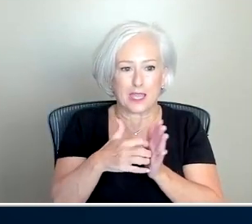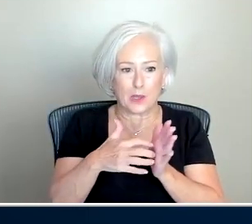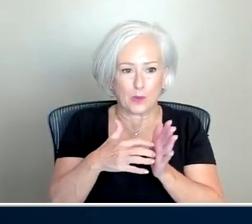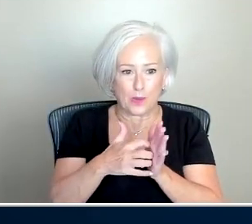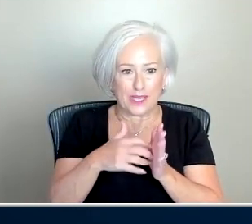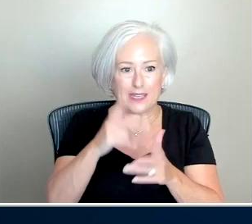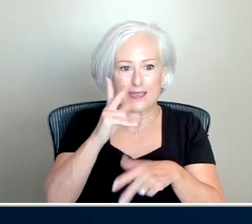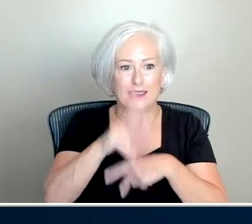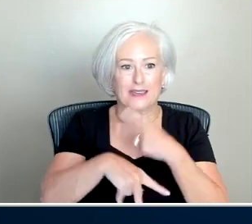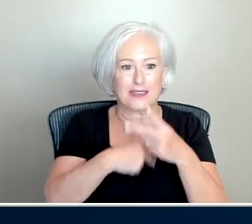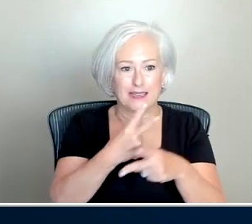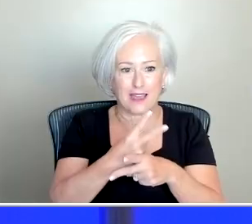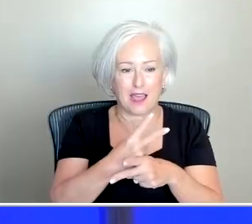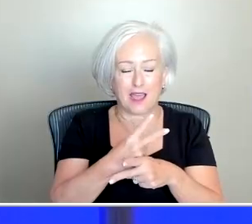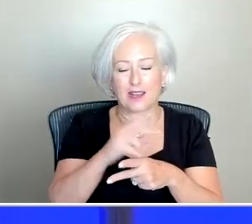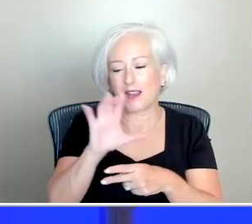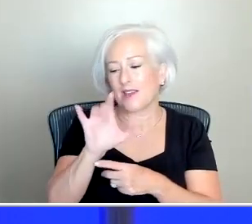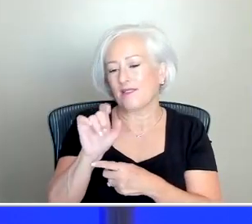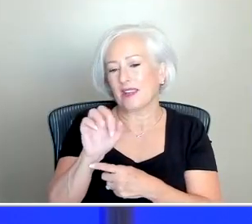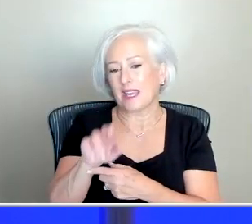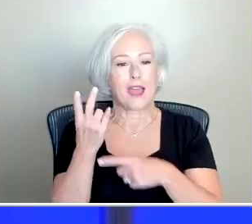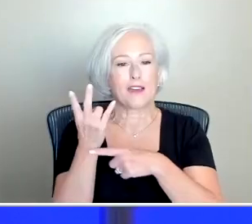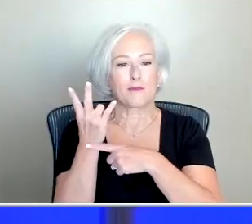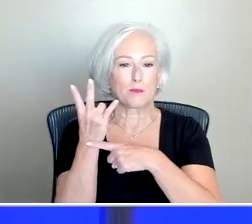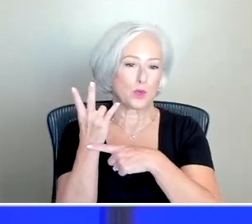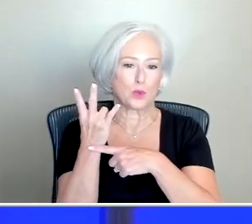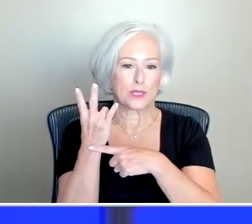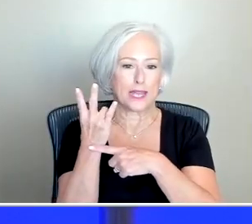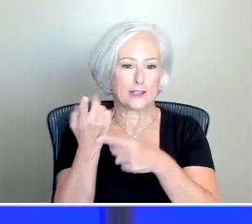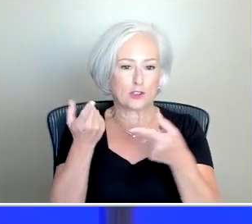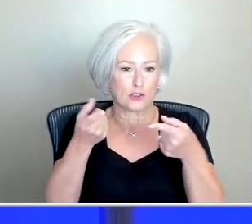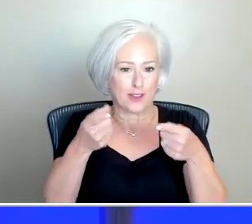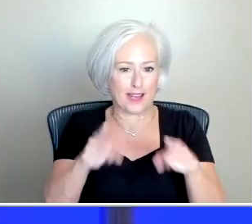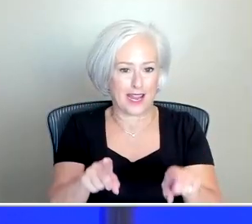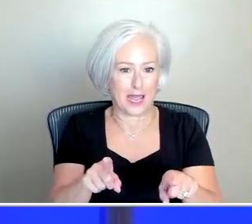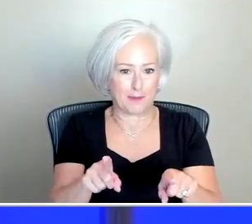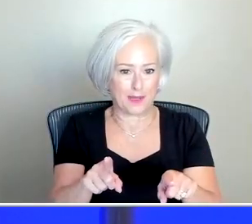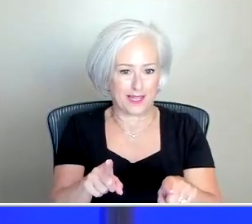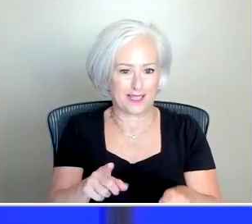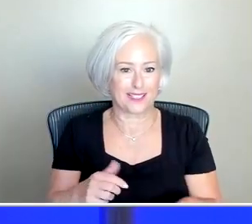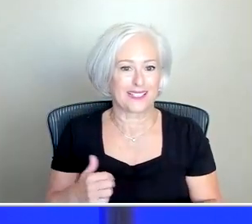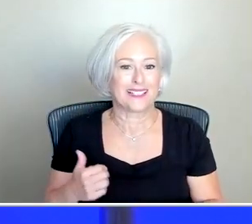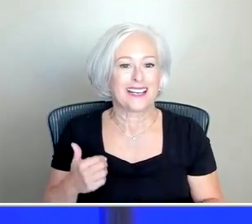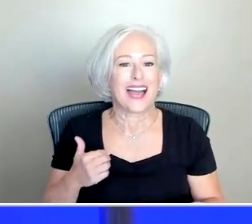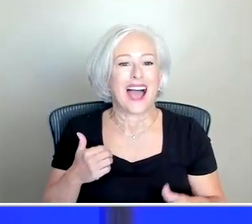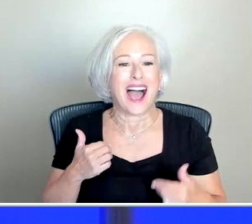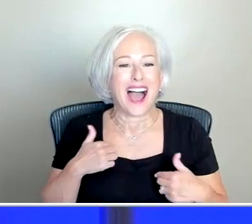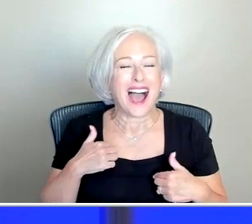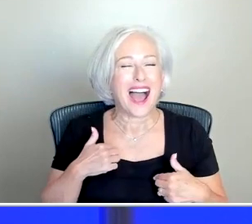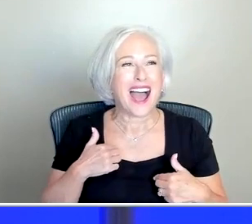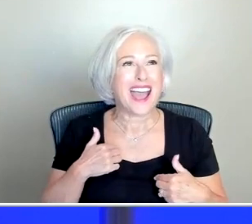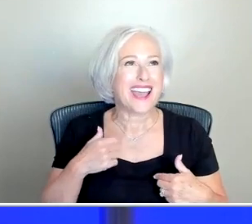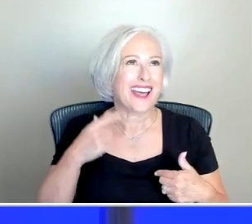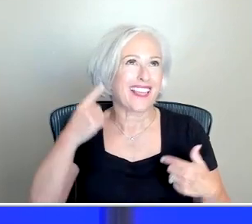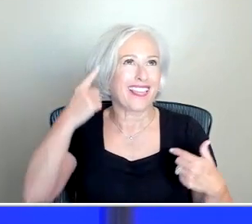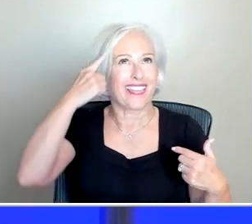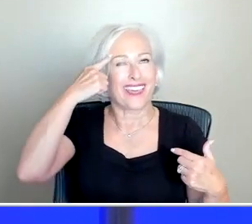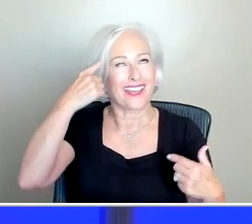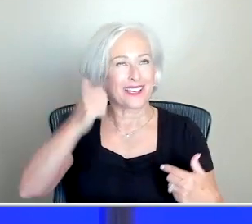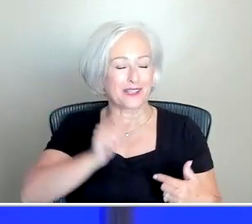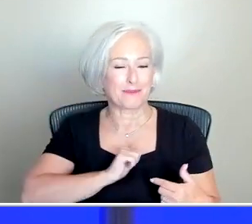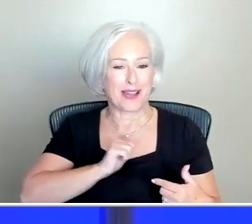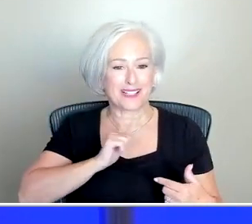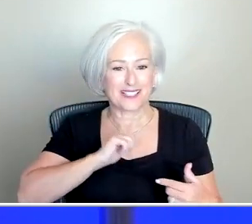are mutations that occur. I consider myself a paranoid optimist. I'm always worried about things, but we always hope for the